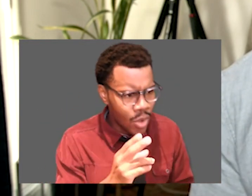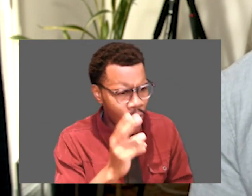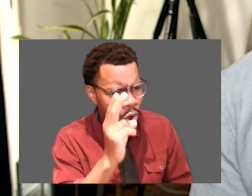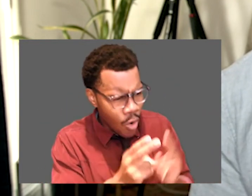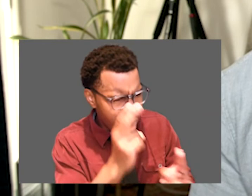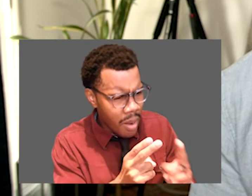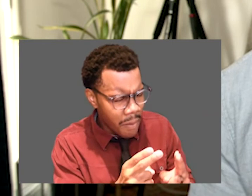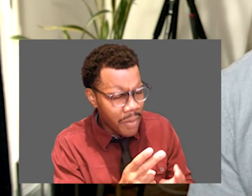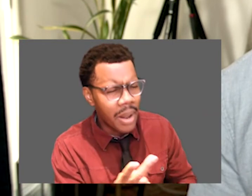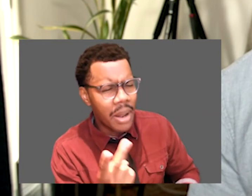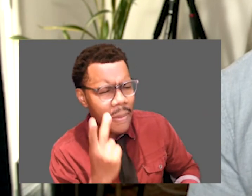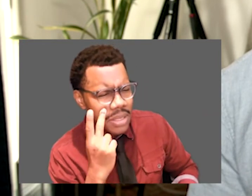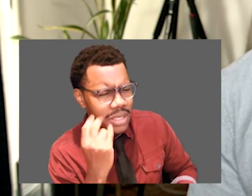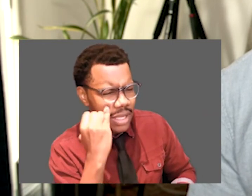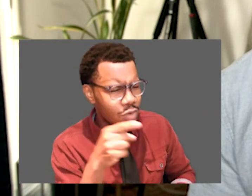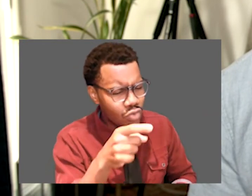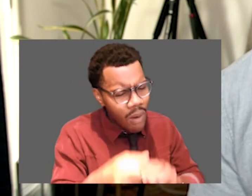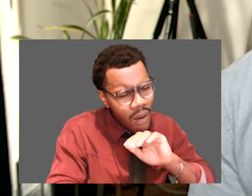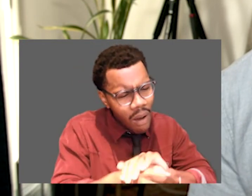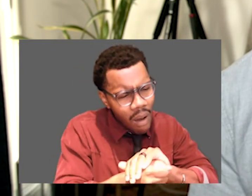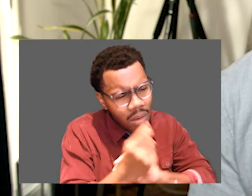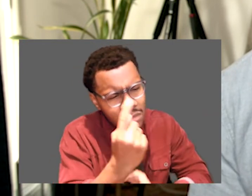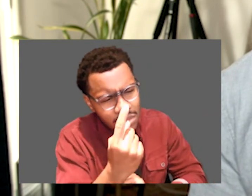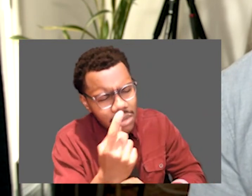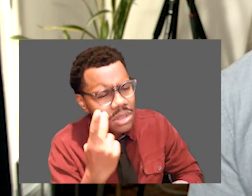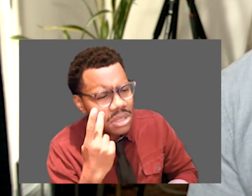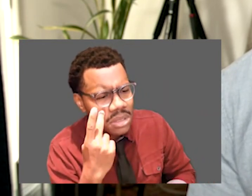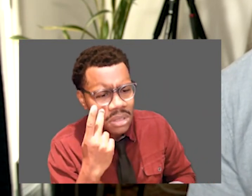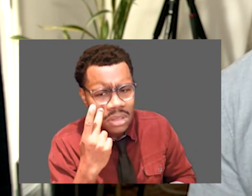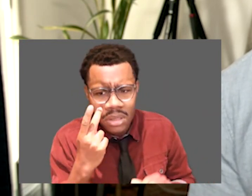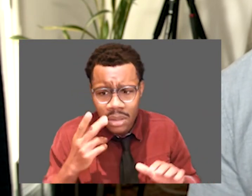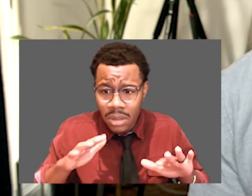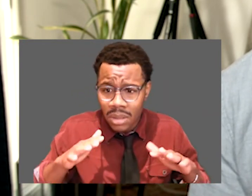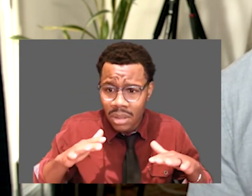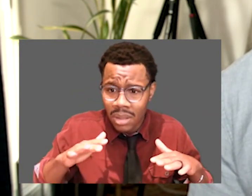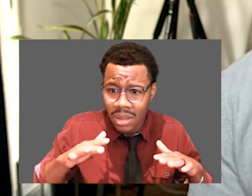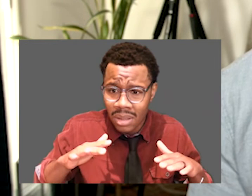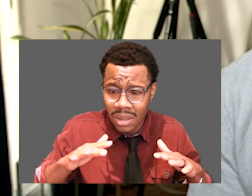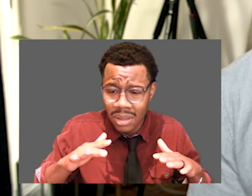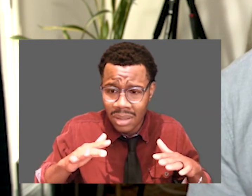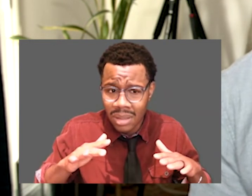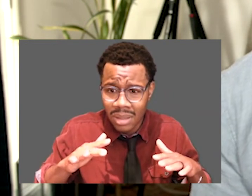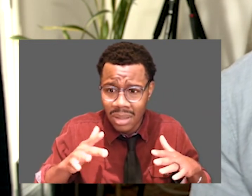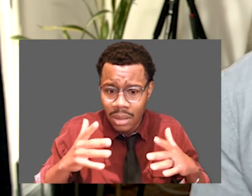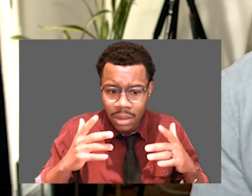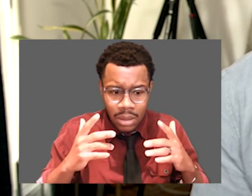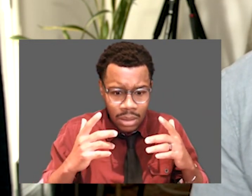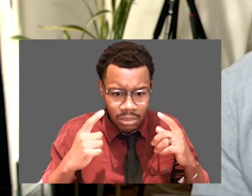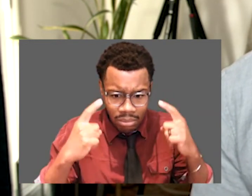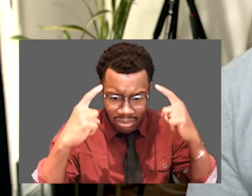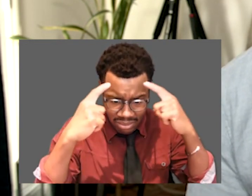any contraband." You tremble as you turn around. You send your mind to another